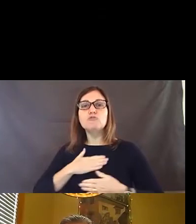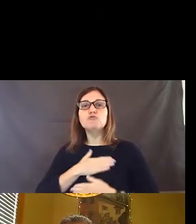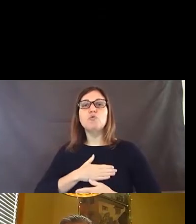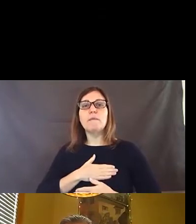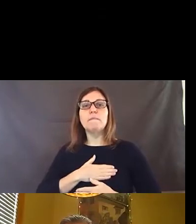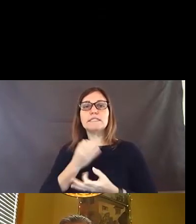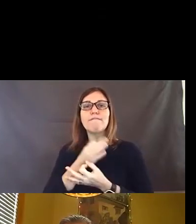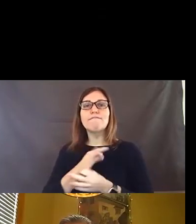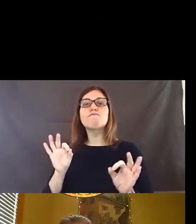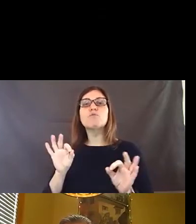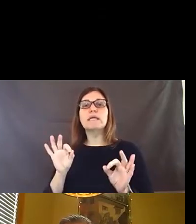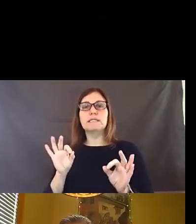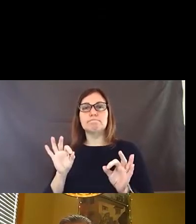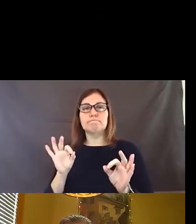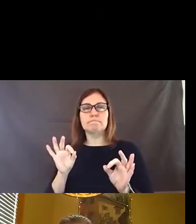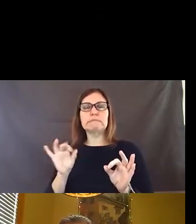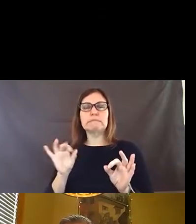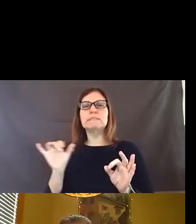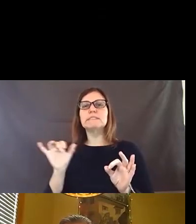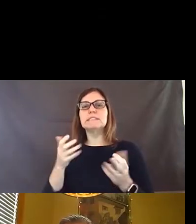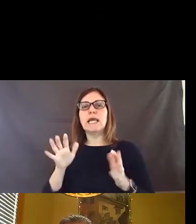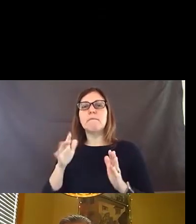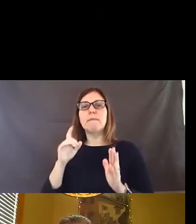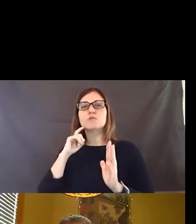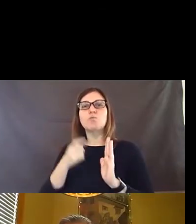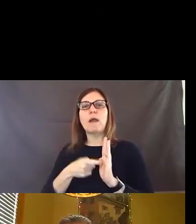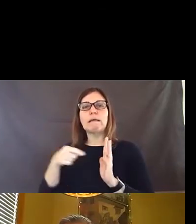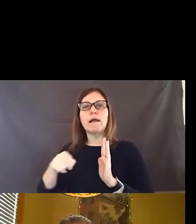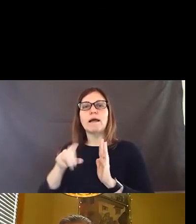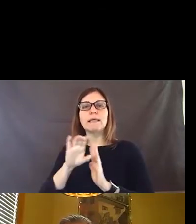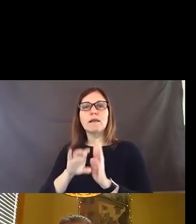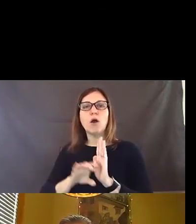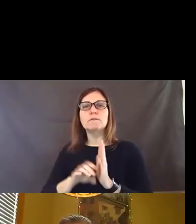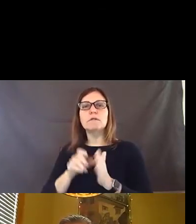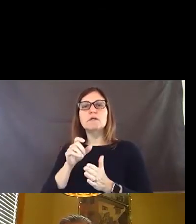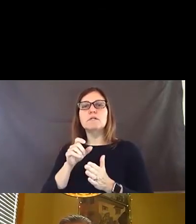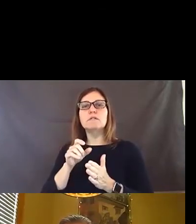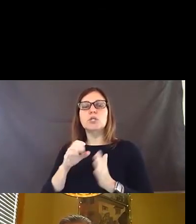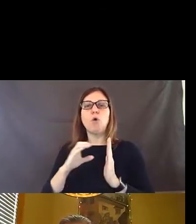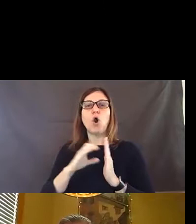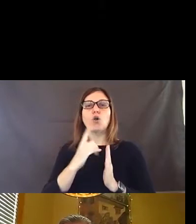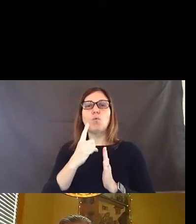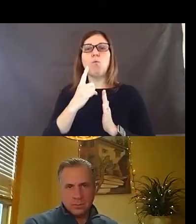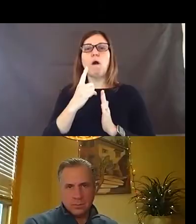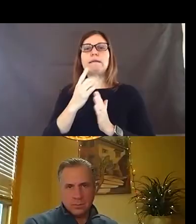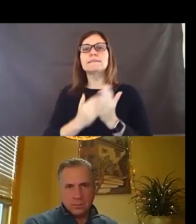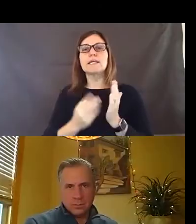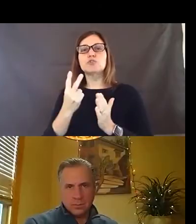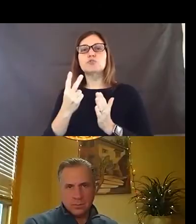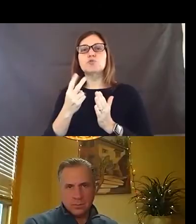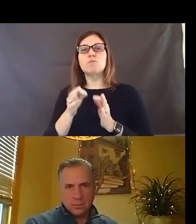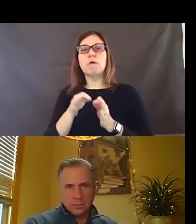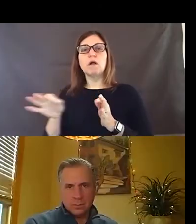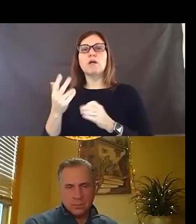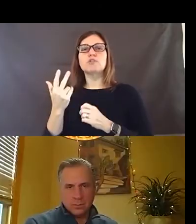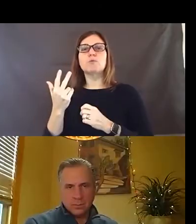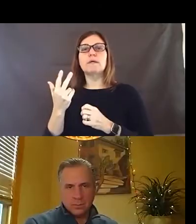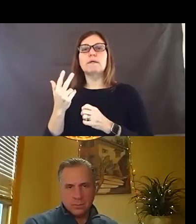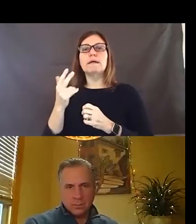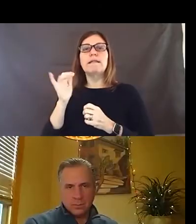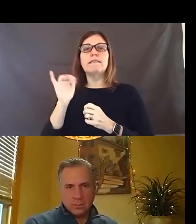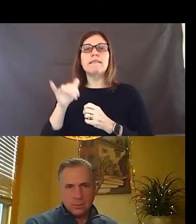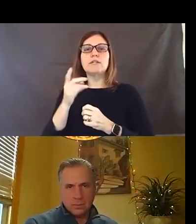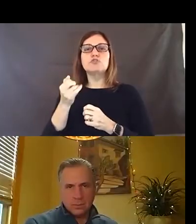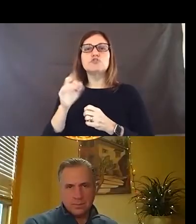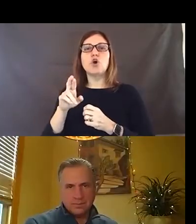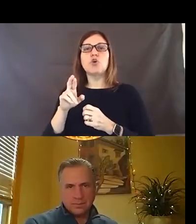as recognized in the Constitution, Article 1, Section 2, Clause 3, the Charter of the United Nations, the Charter of